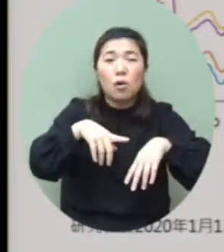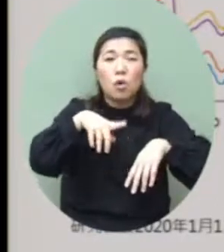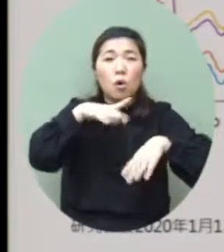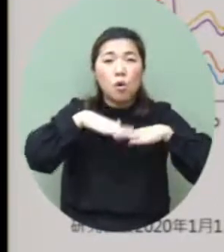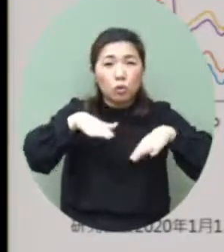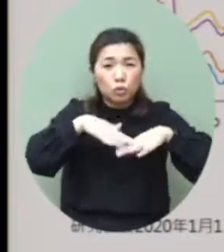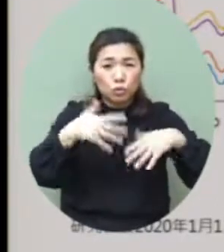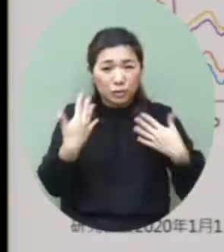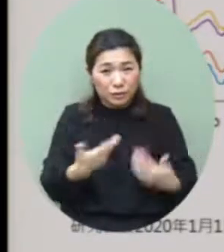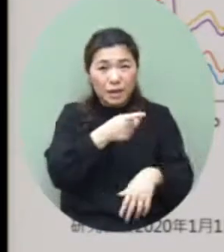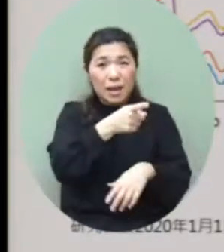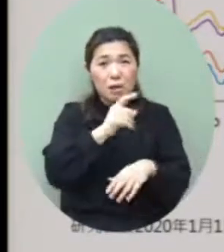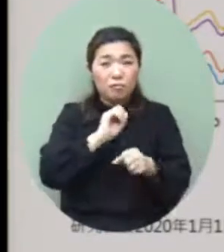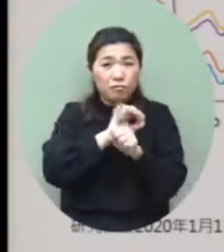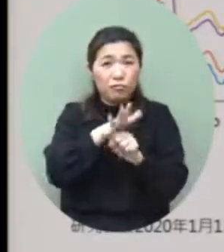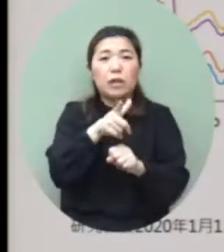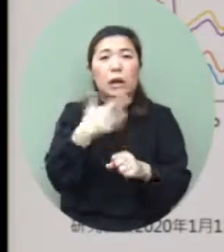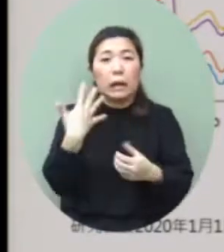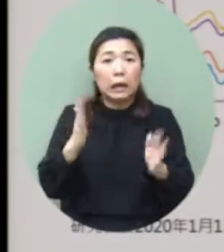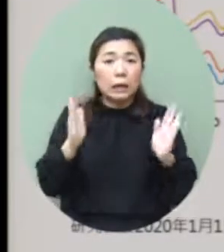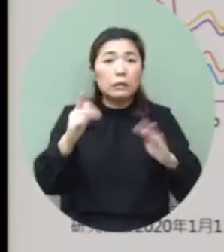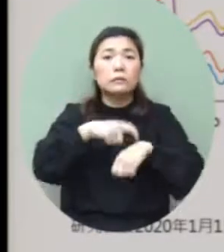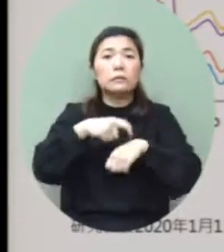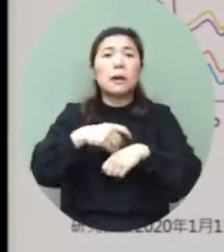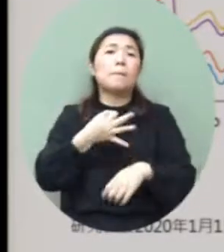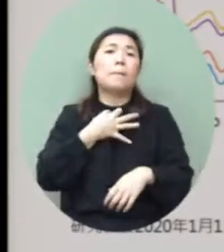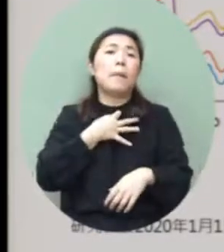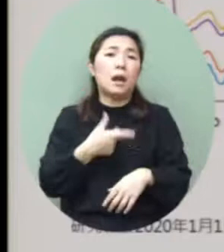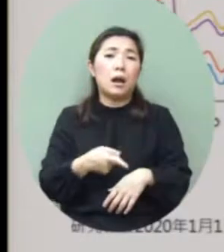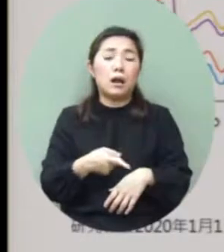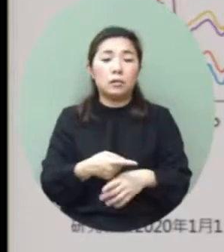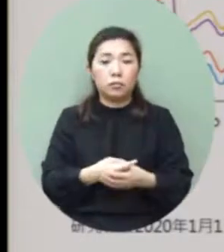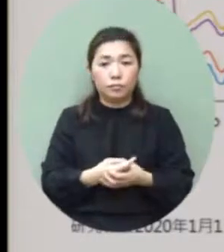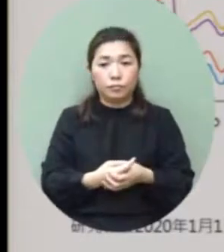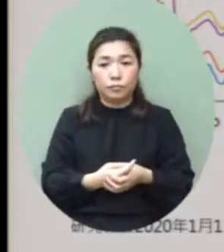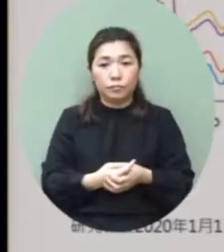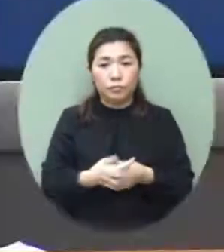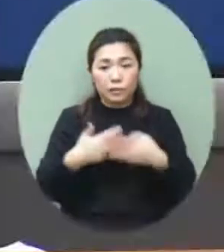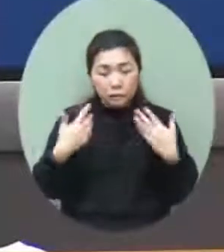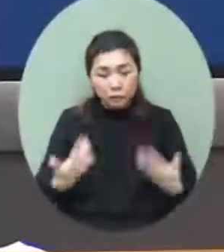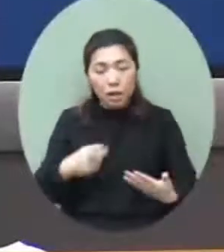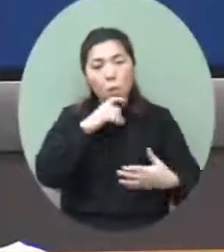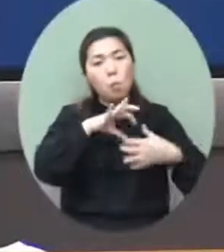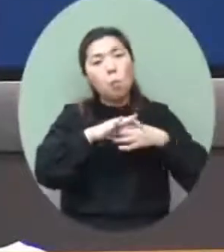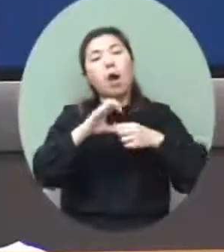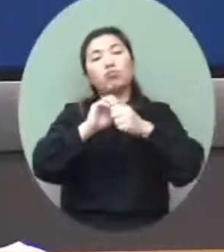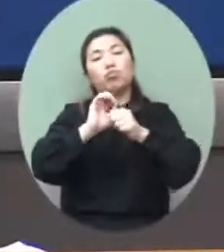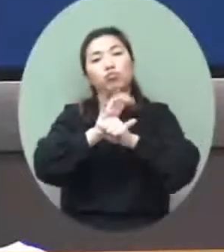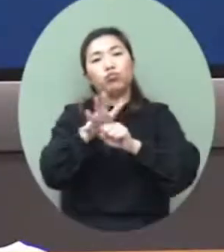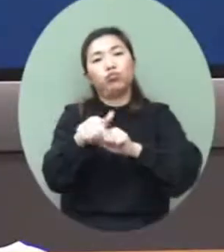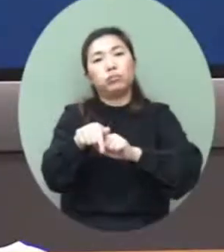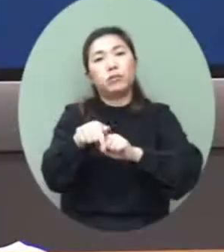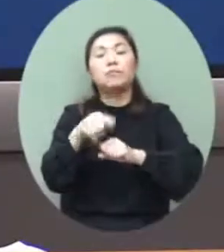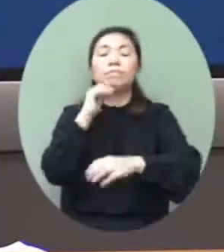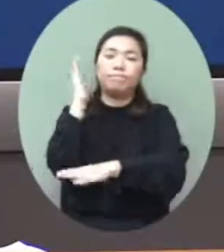then that may affect our state, given that we are in a stable